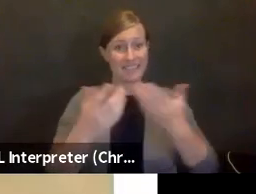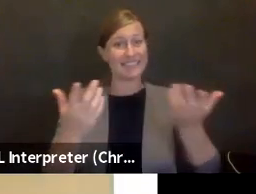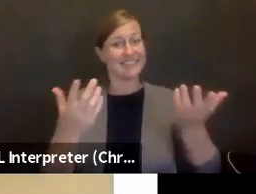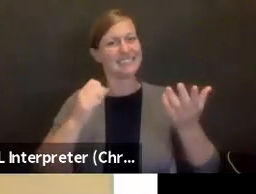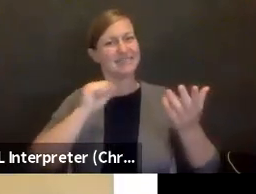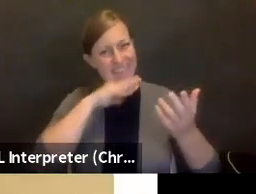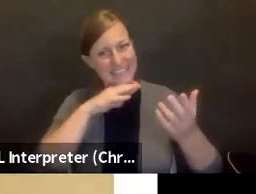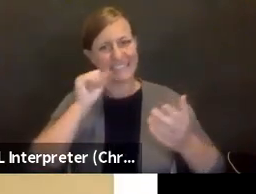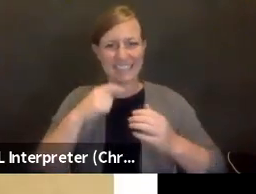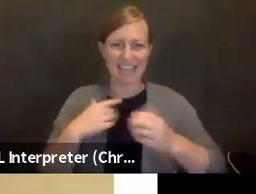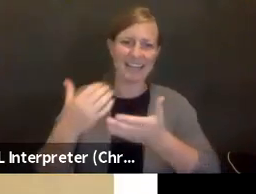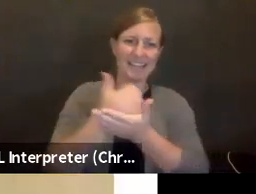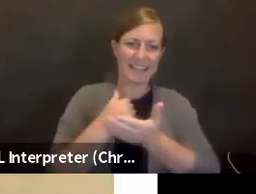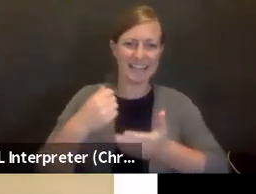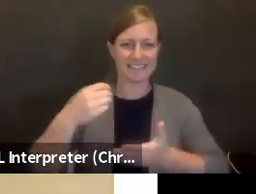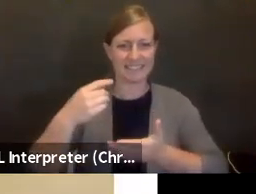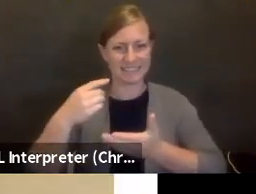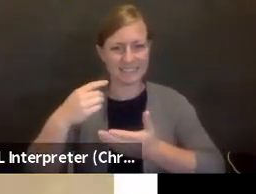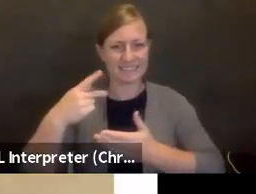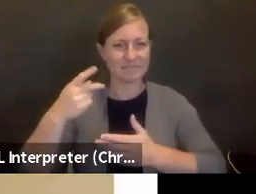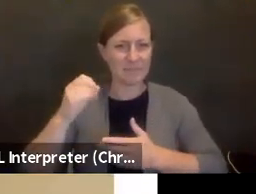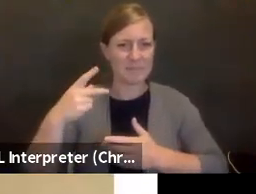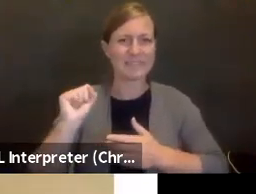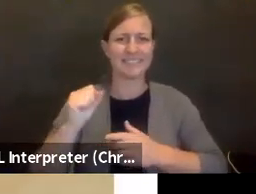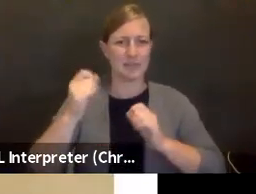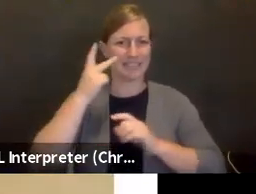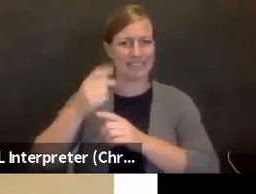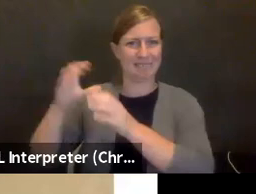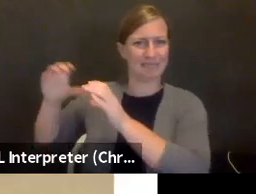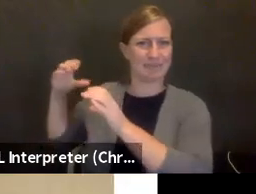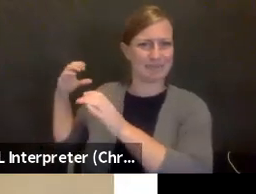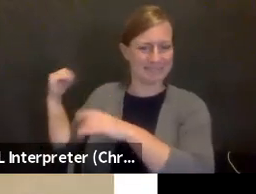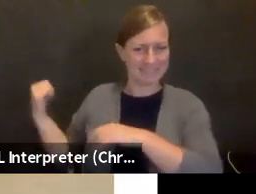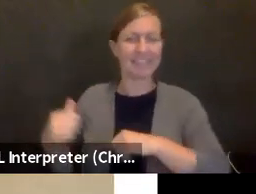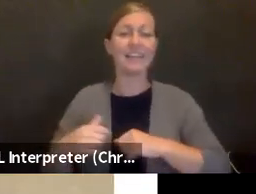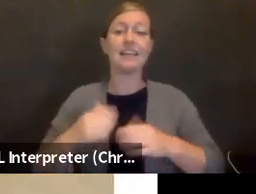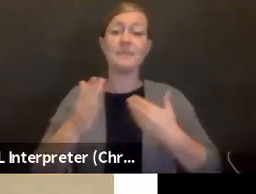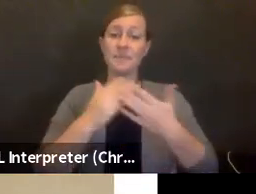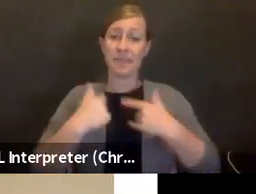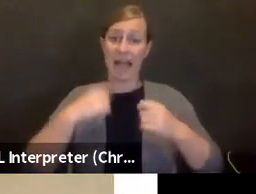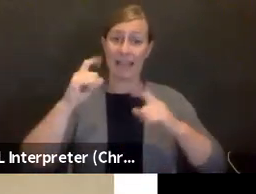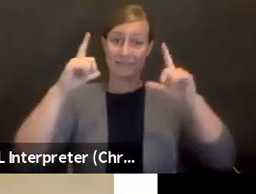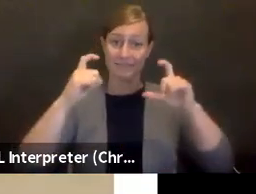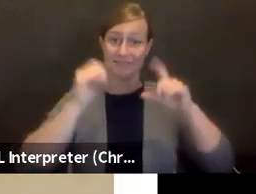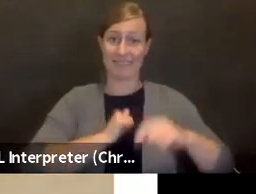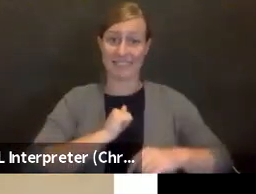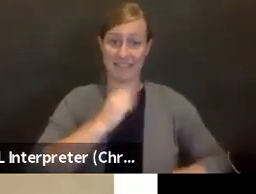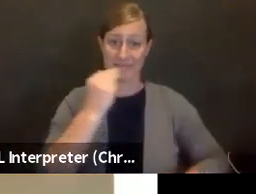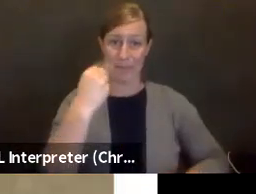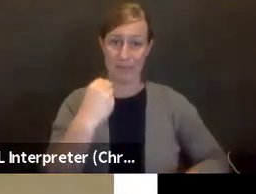collect pops. I have a whole bunch of them behind me. Okay, so I could take a photo, which I'm going to